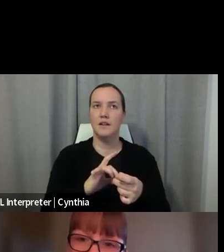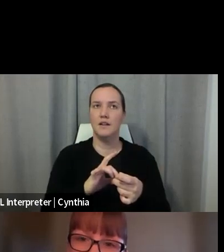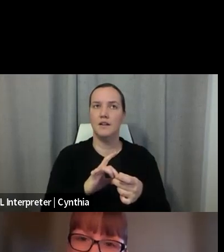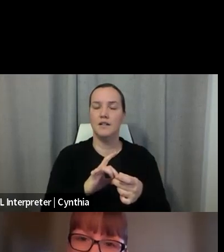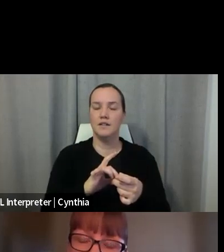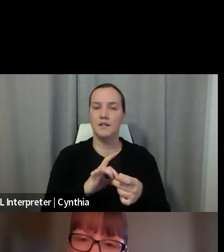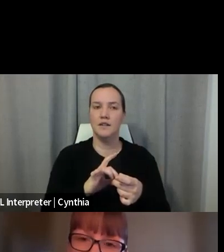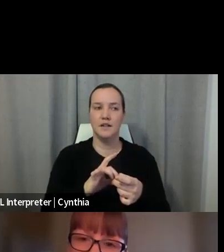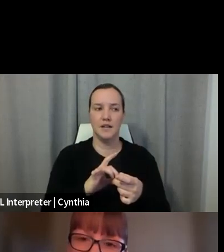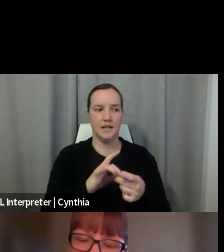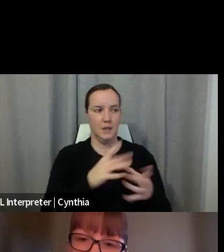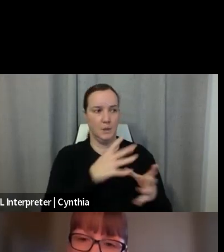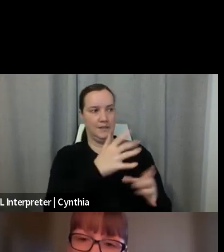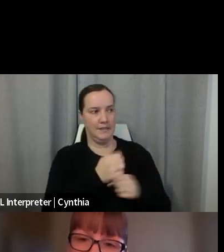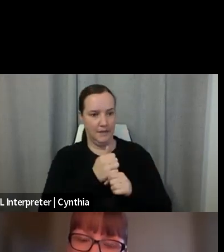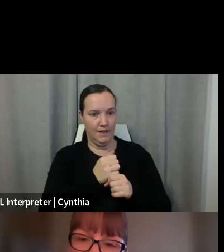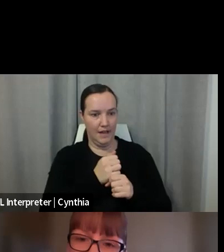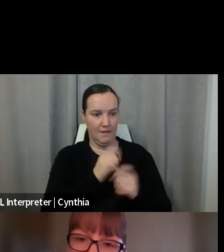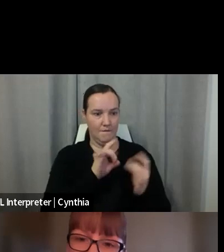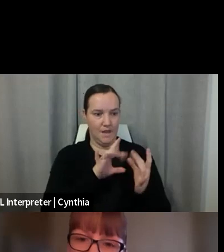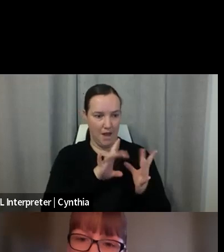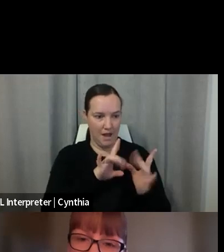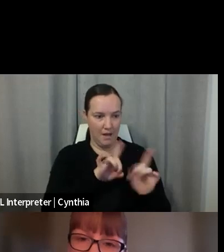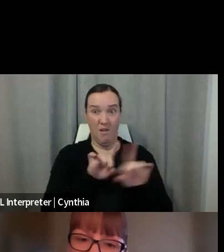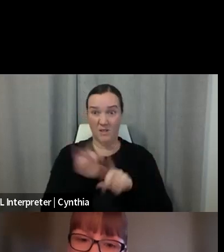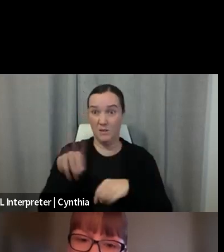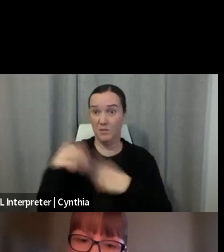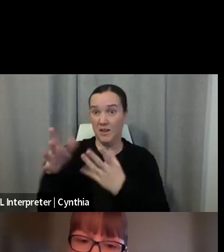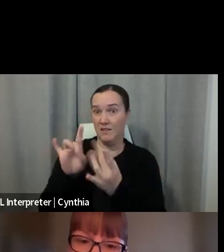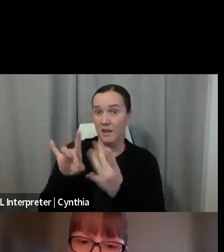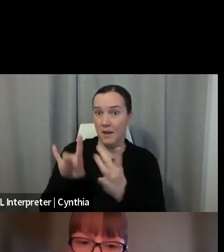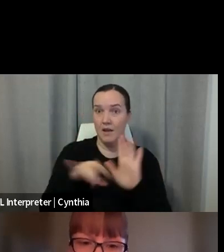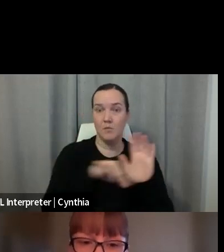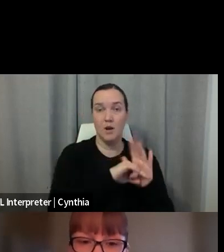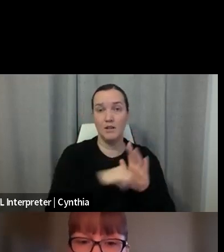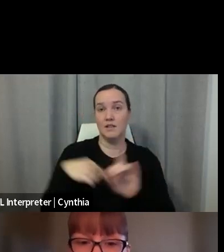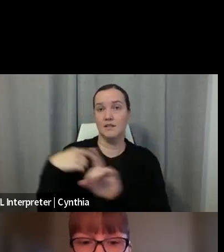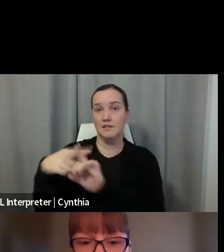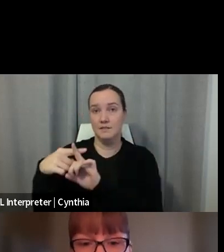getting and giving feedback, as it's both positive and negative. When you get feedback,